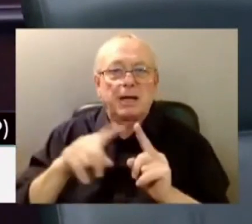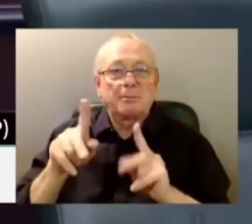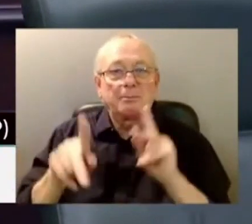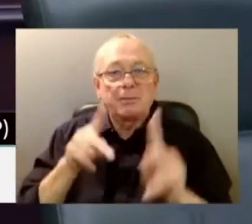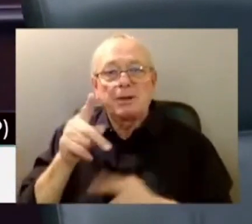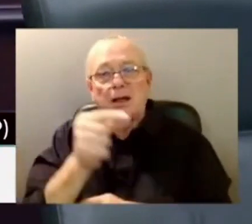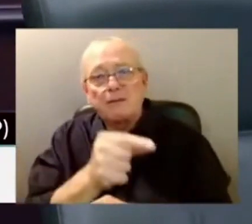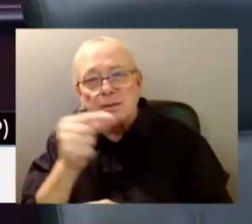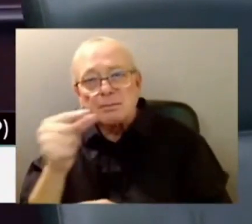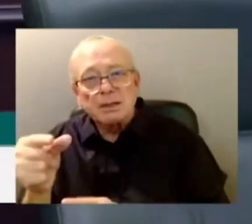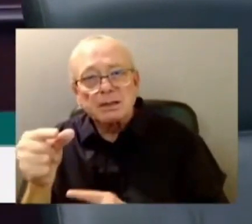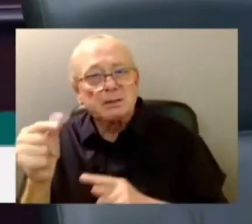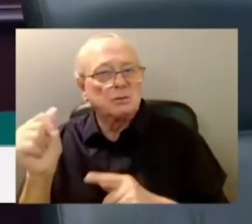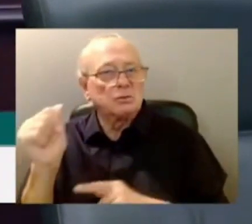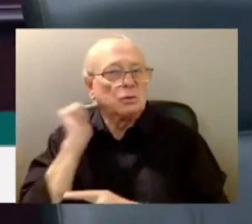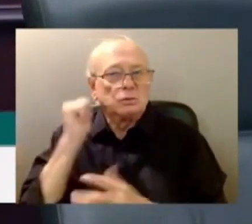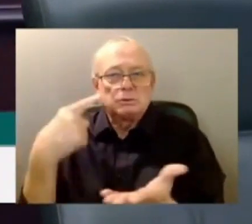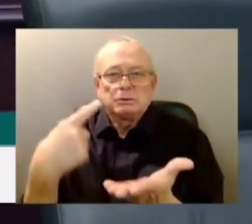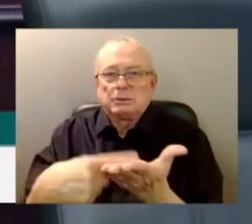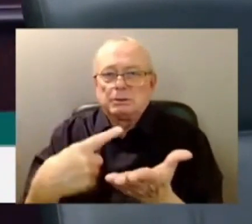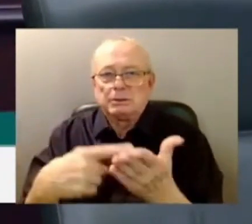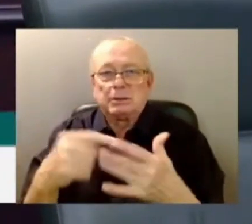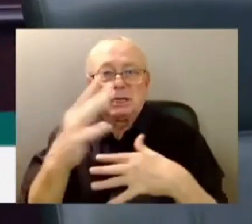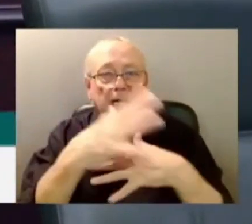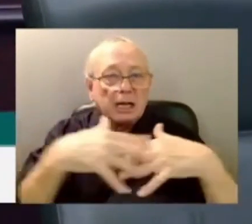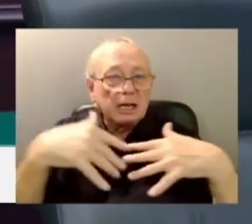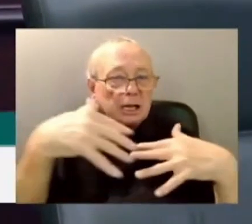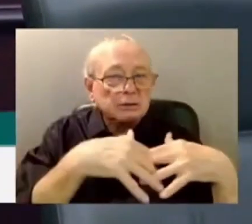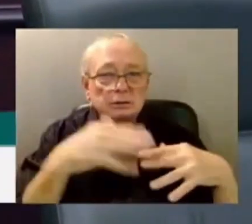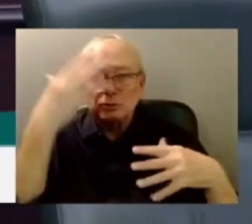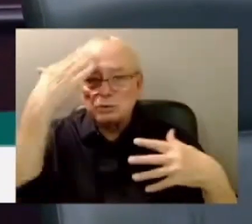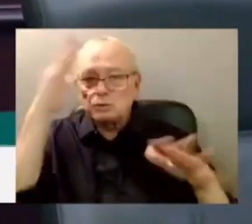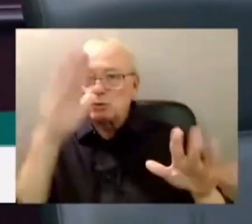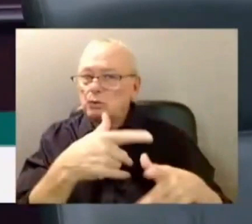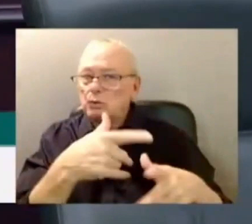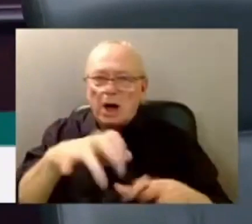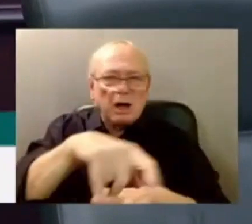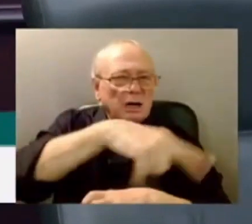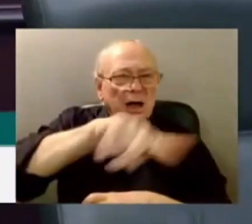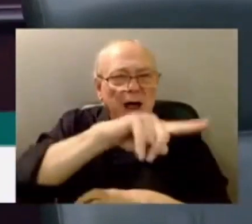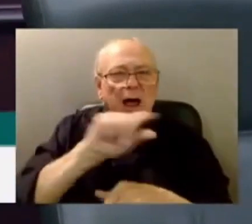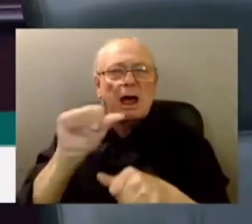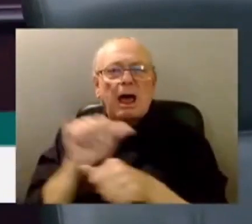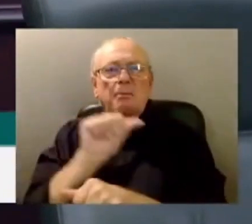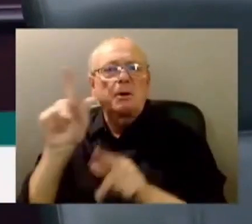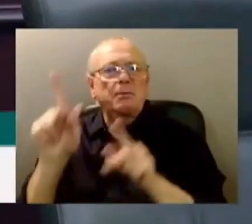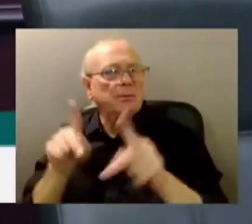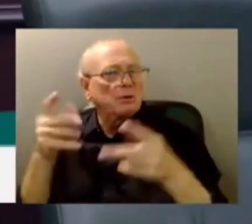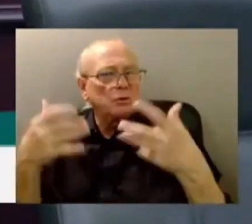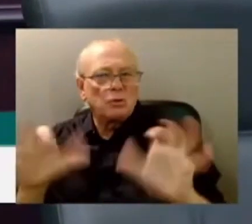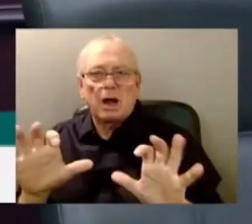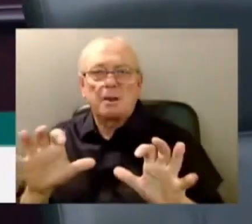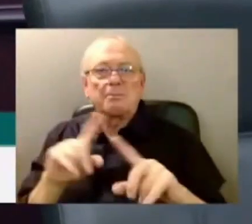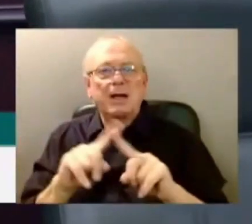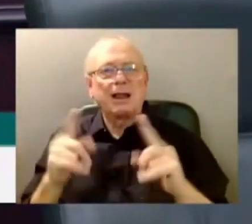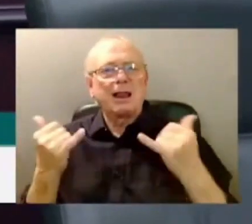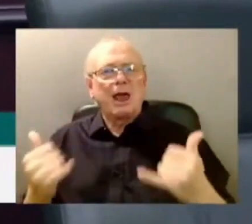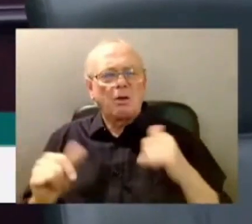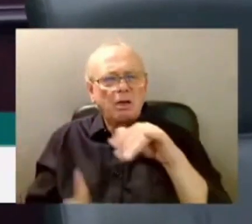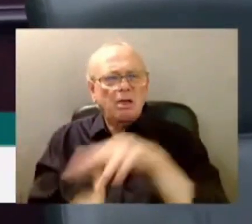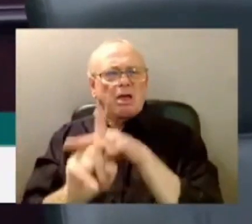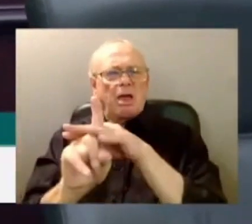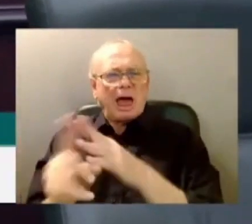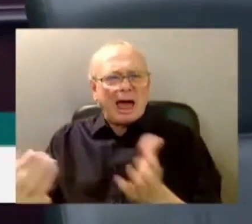same Australian mining company is back with new application to drill dozens of new exploratory holes on Grassy Mountain. Will the